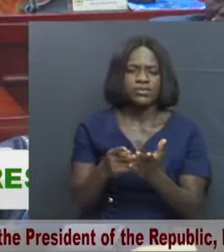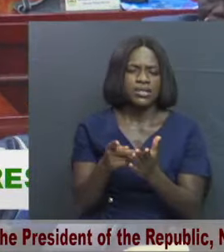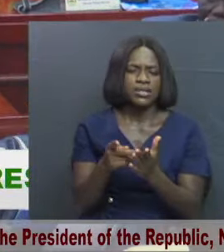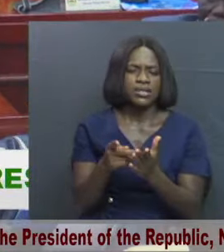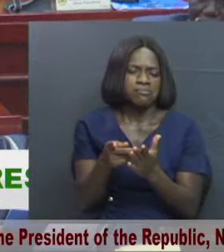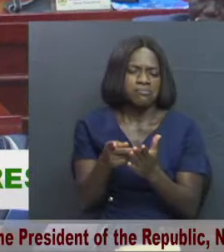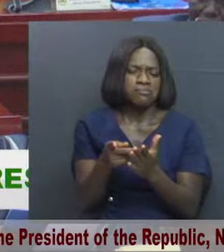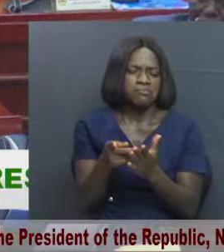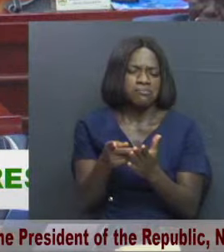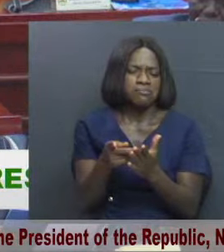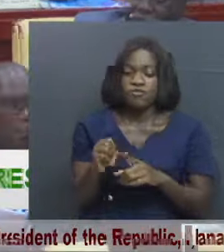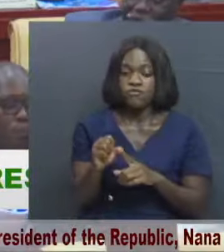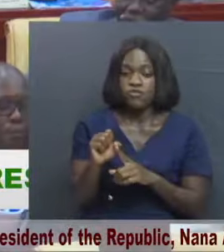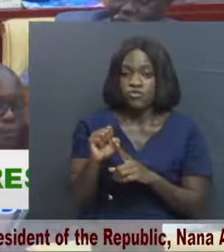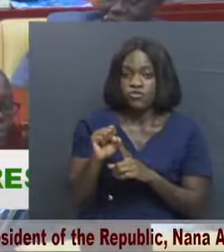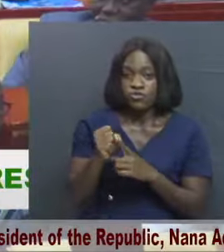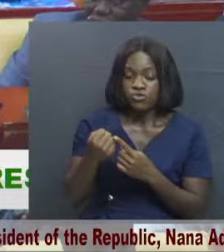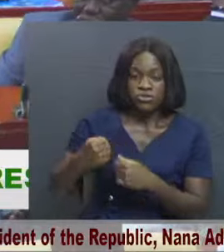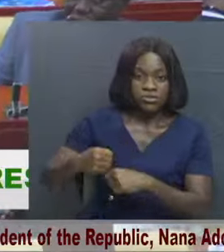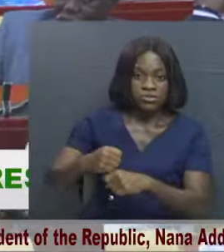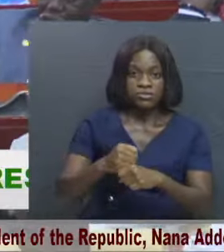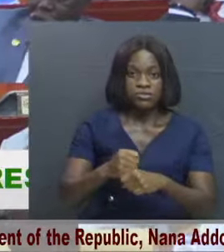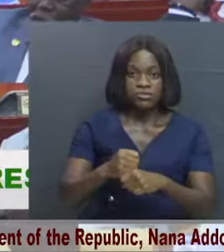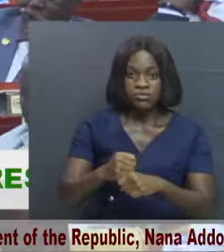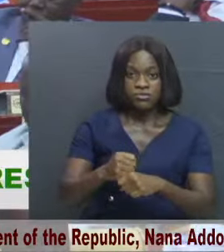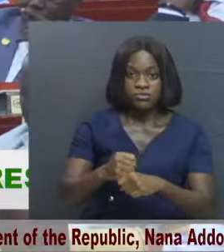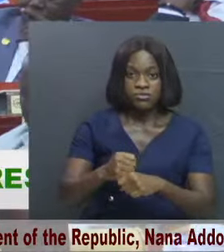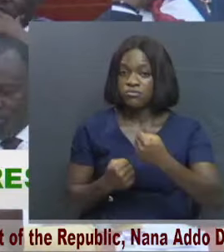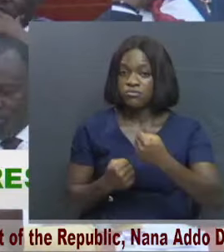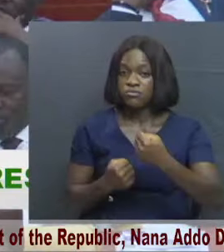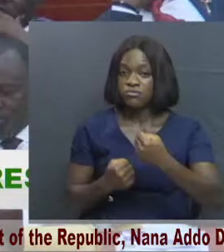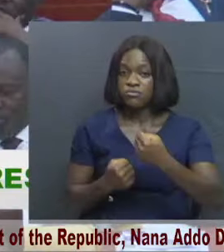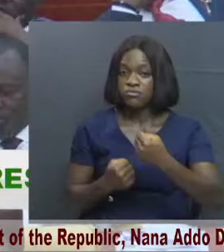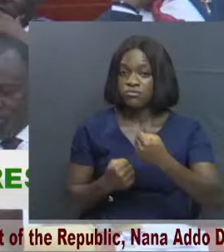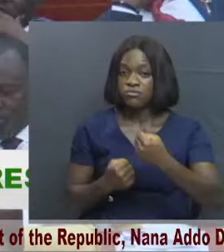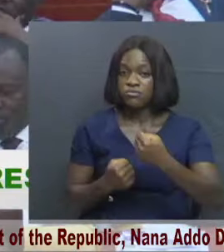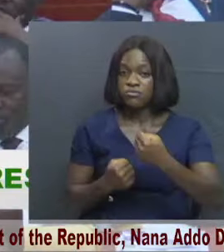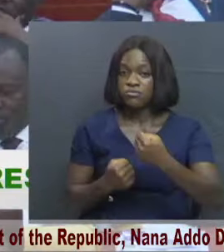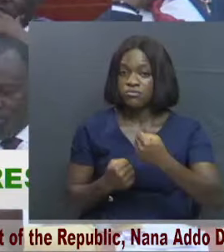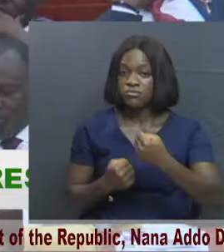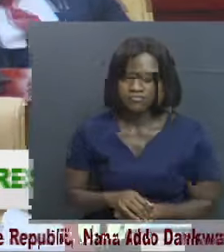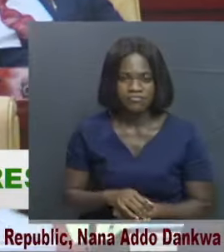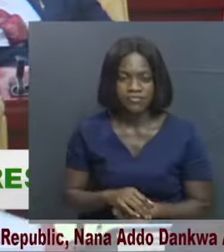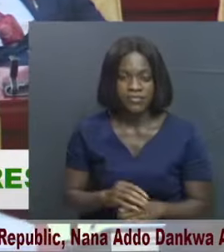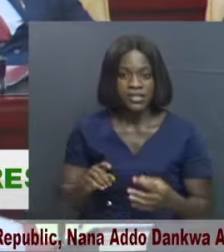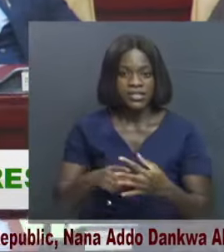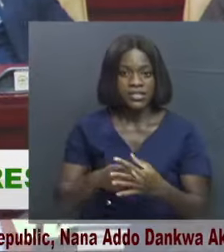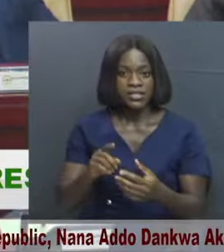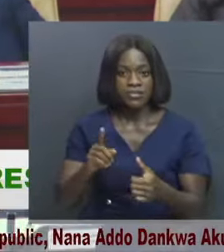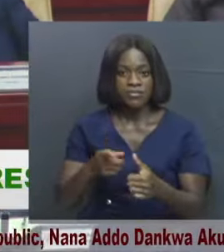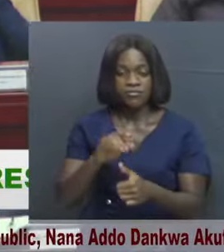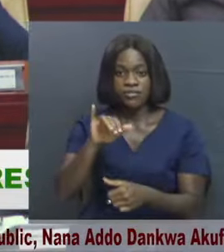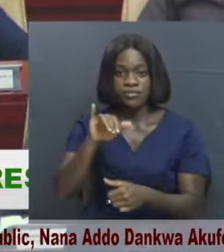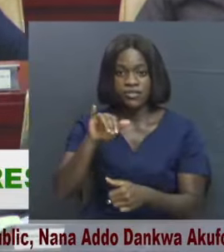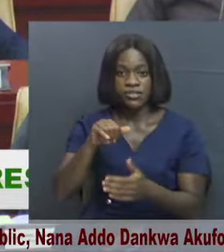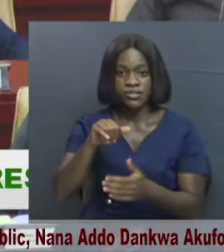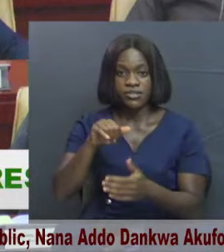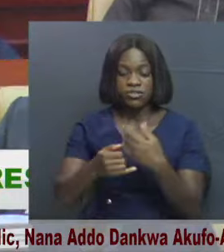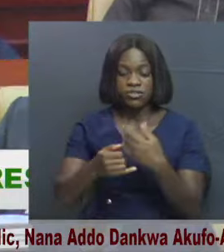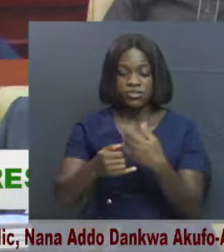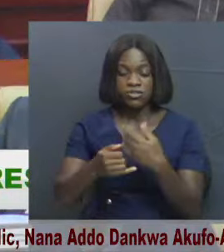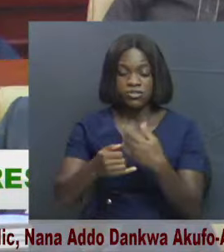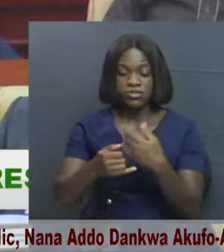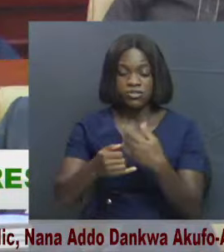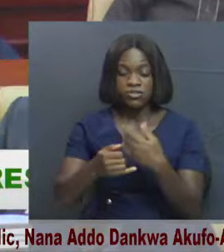security cover effective 1st January 2024 all pensioners on the snate